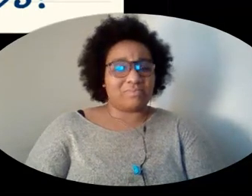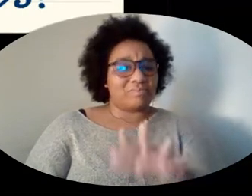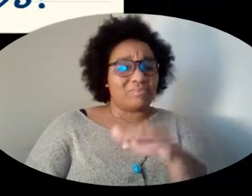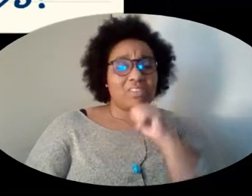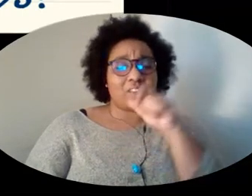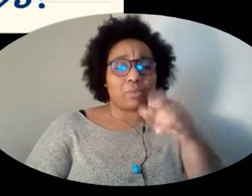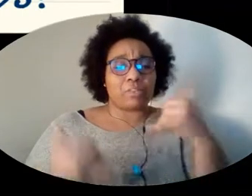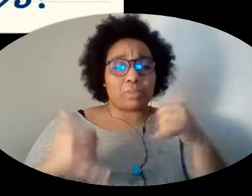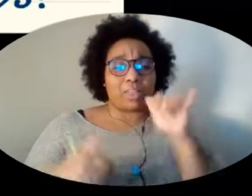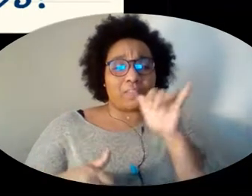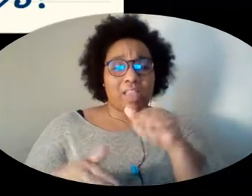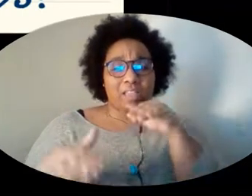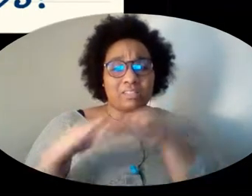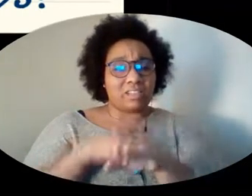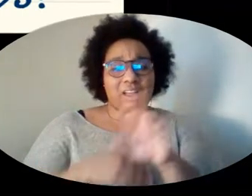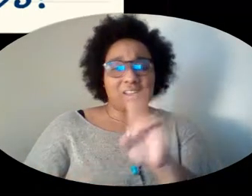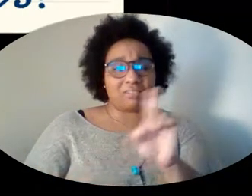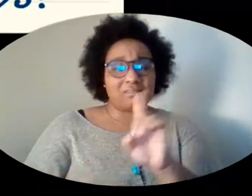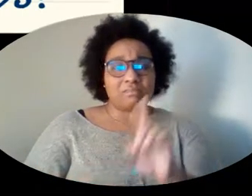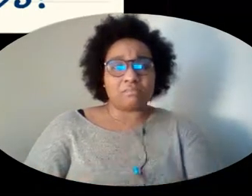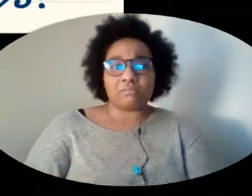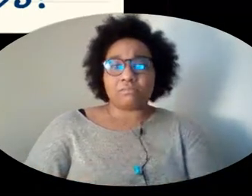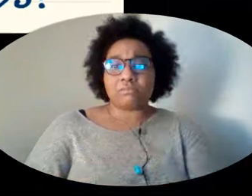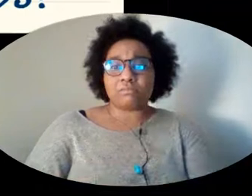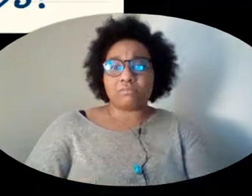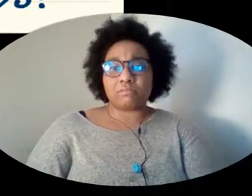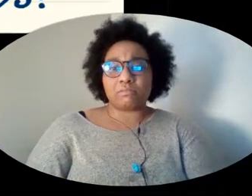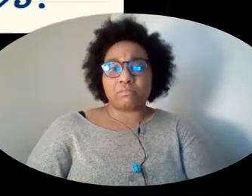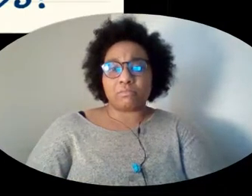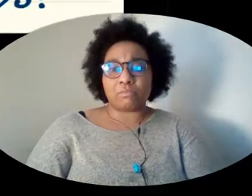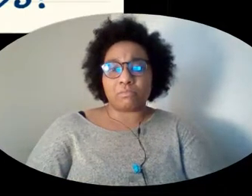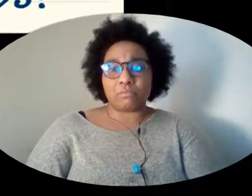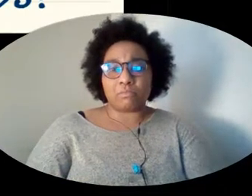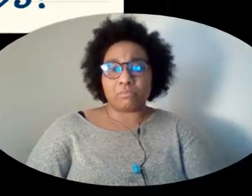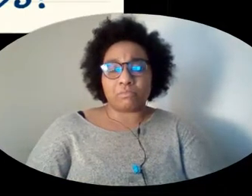you're not supposed to play with that indoors